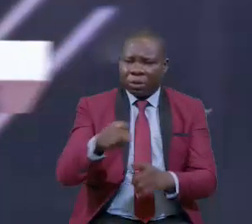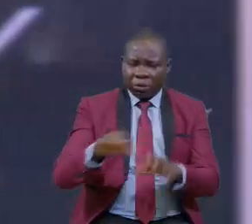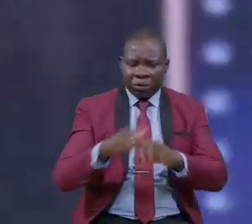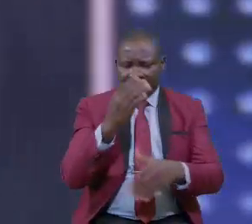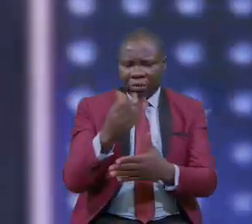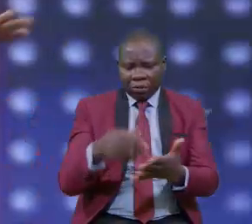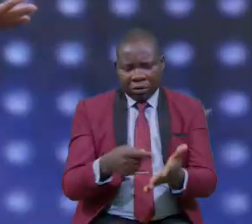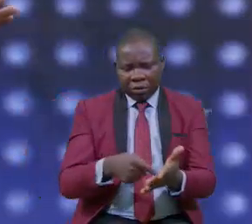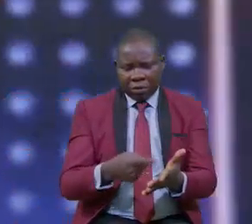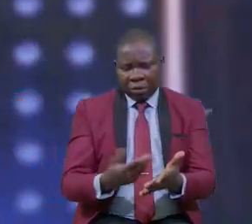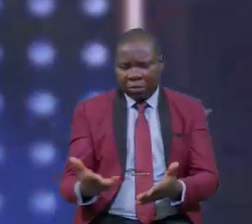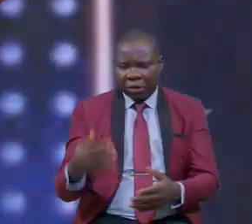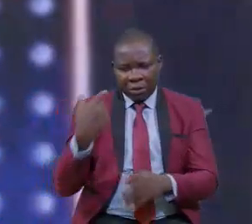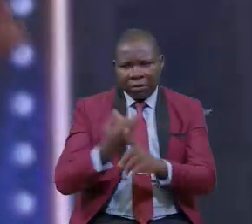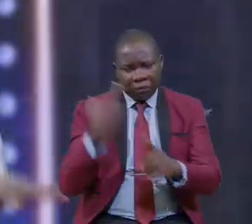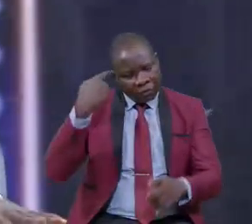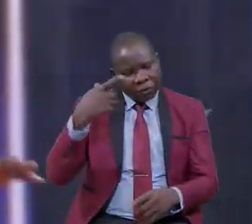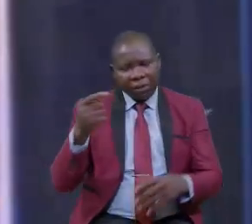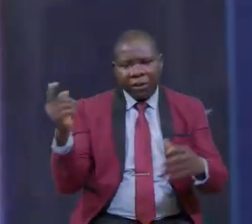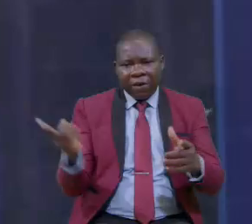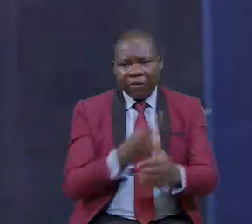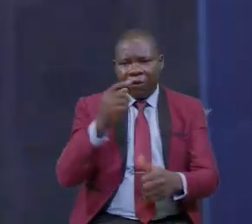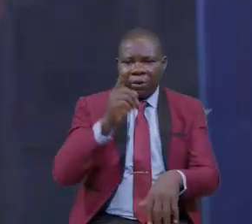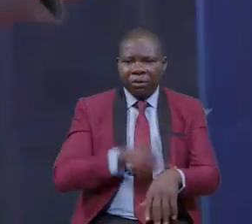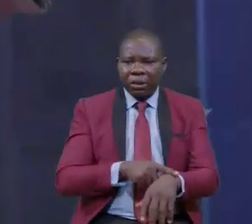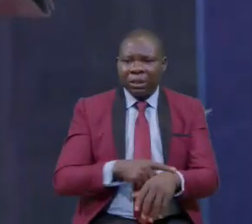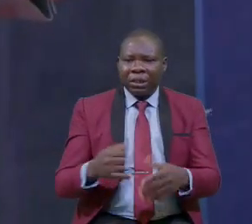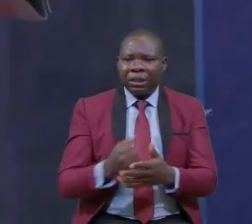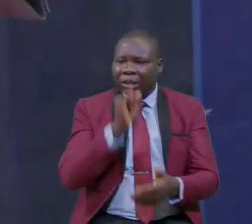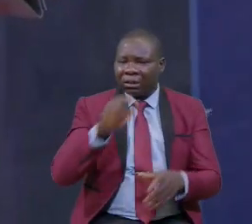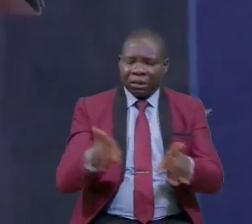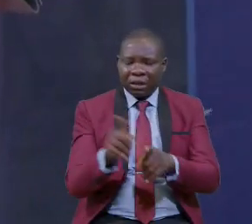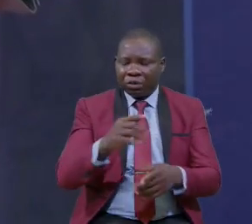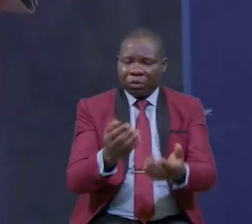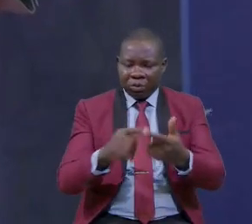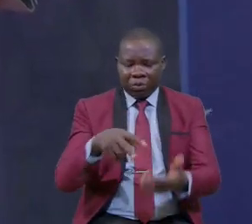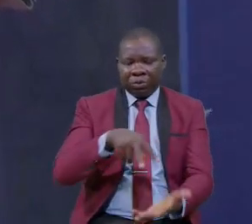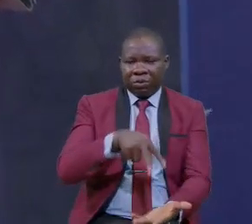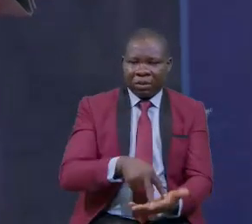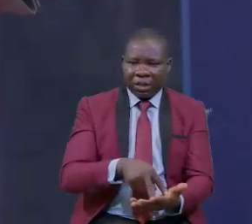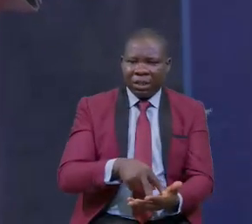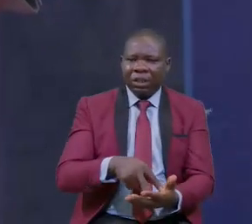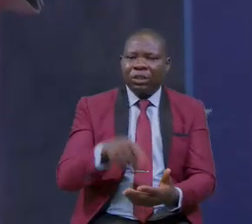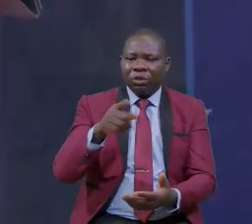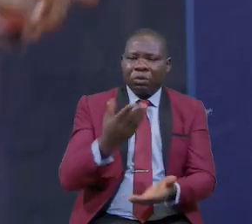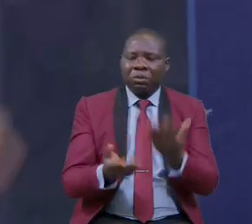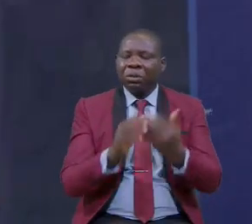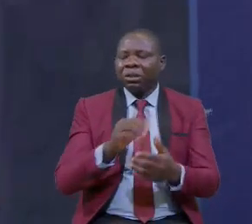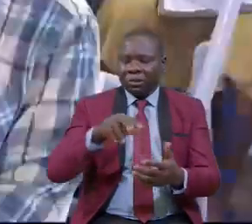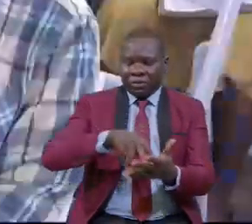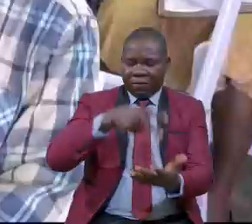to stand. You may fail. You may fall down. The baby does not give up. You will not give